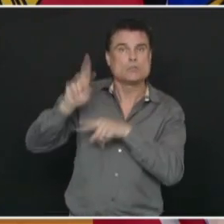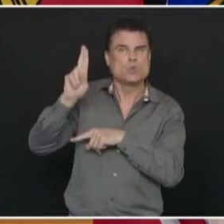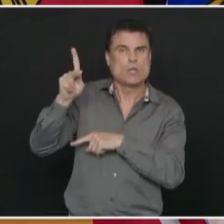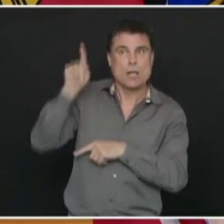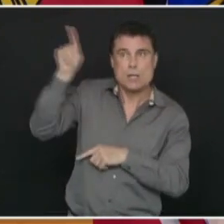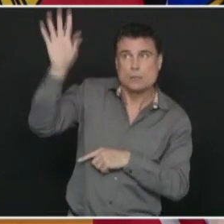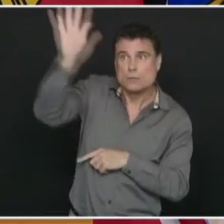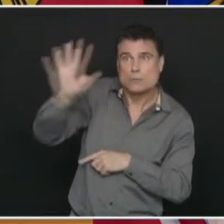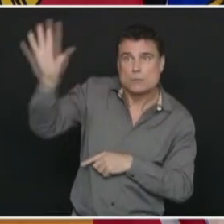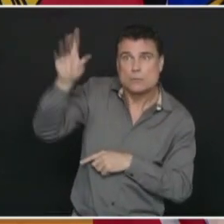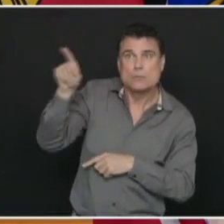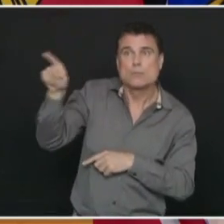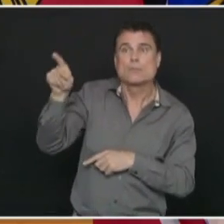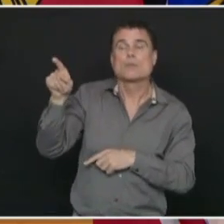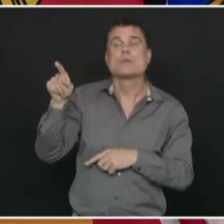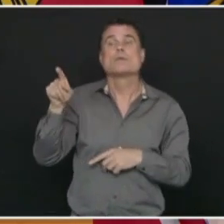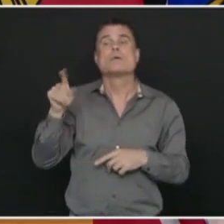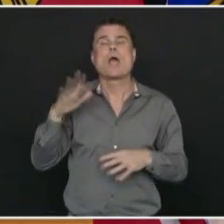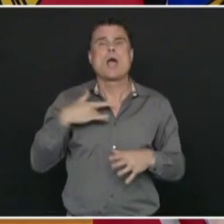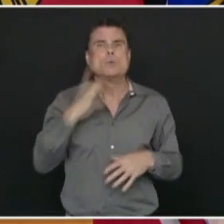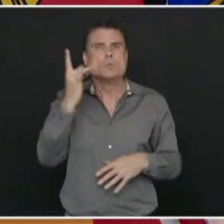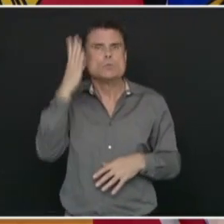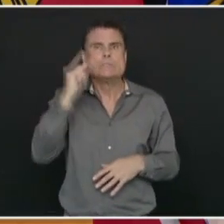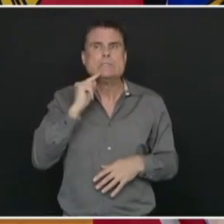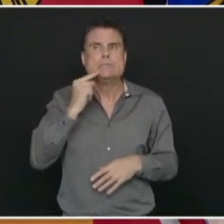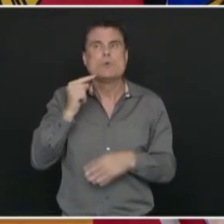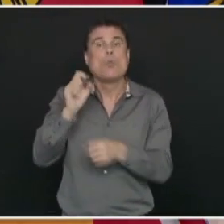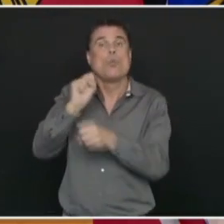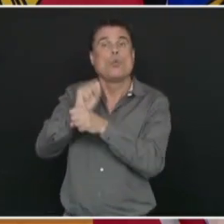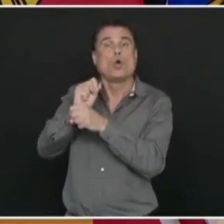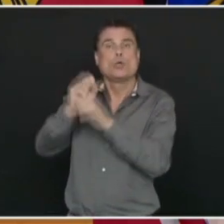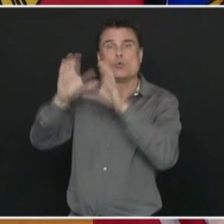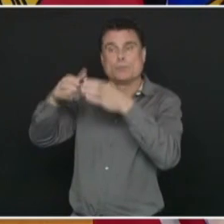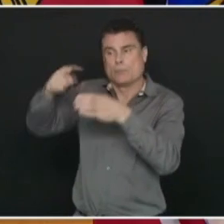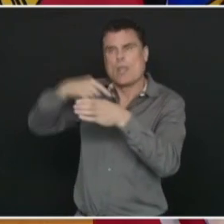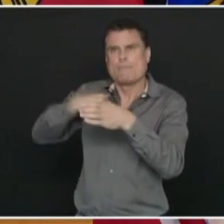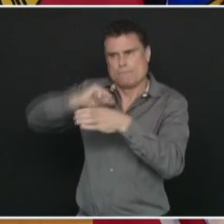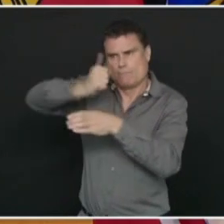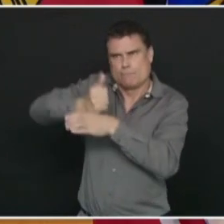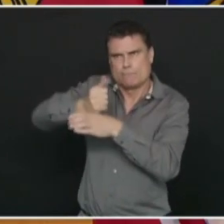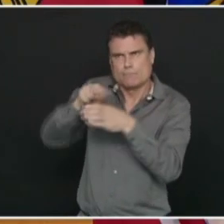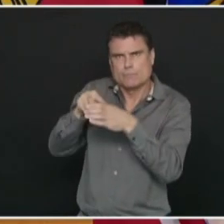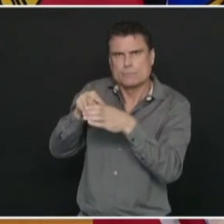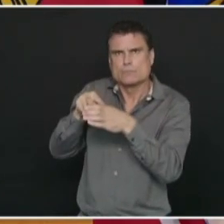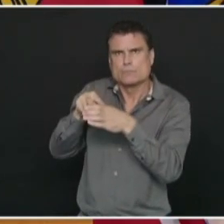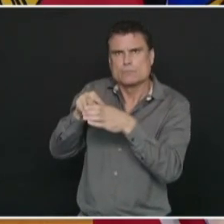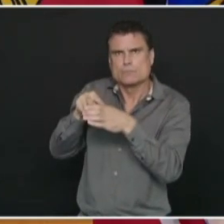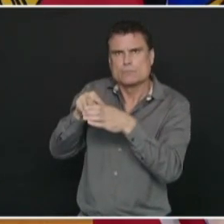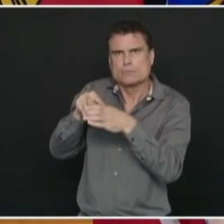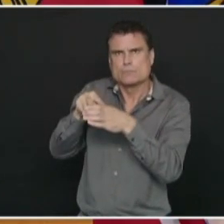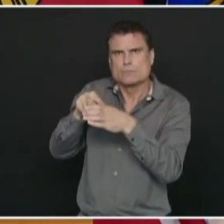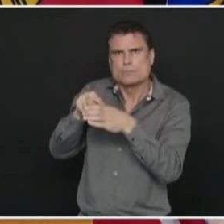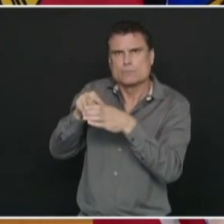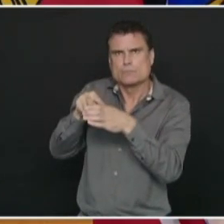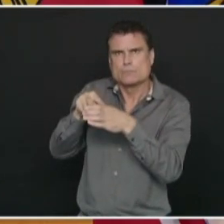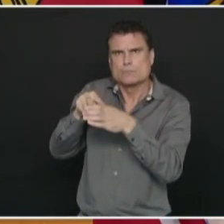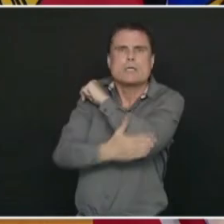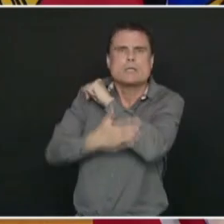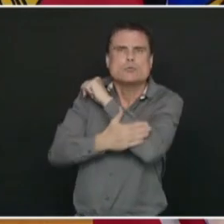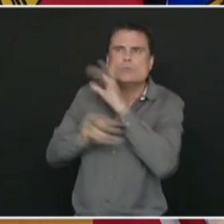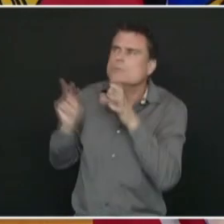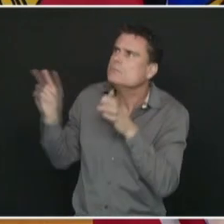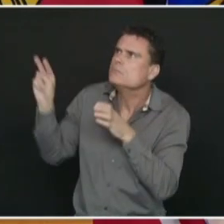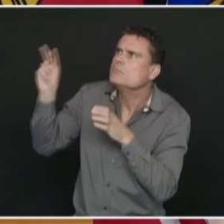No, Lisa. Bethlehem Miriam, News 1130. Hi, Dr. Henry. So some parks and beaches are closed